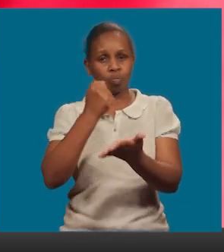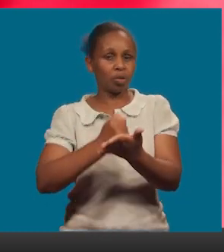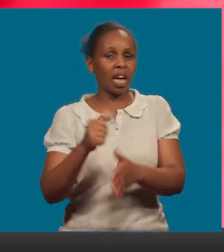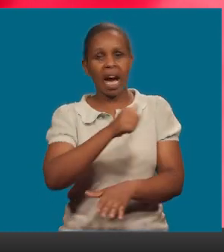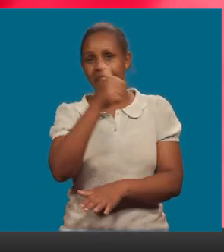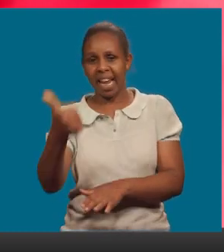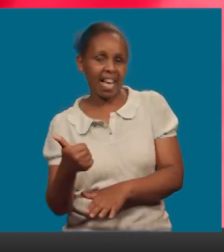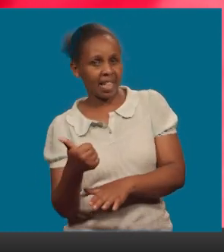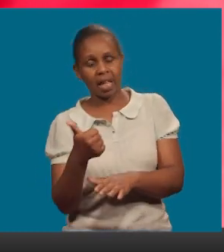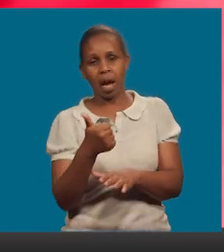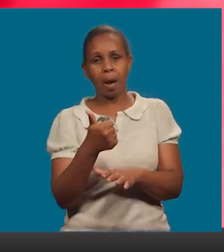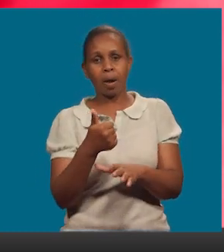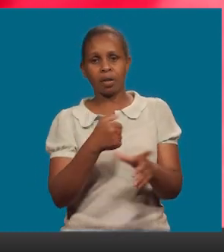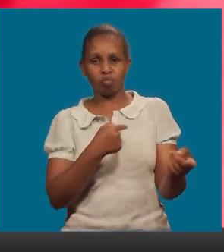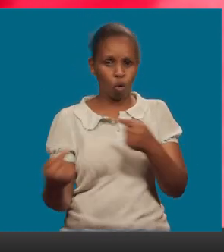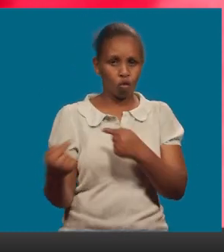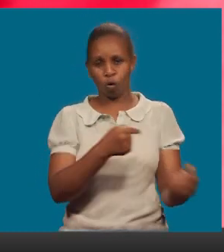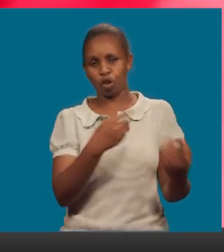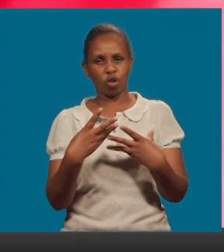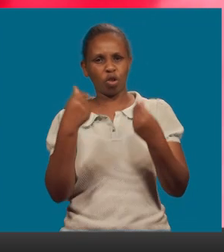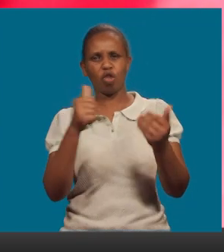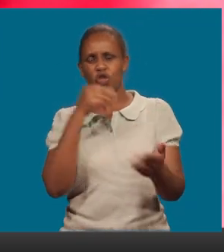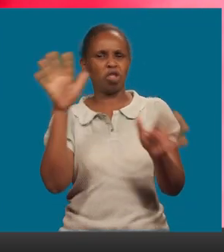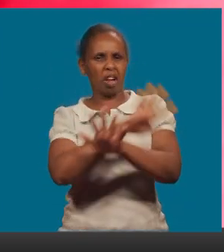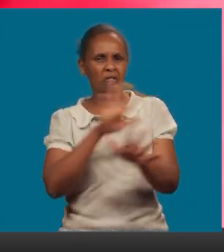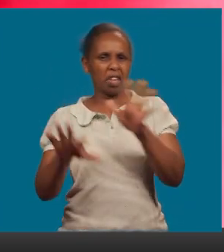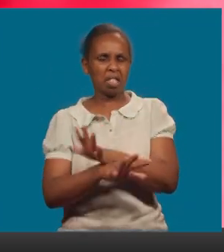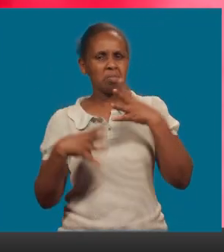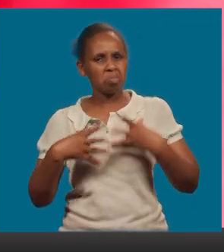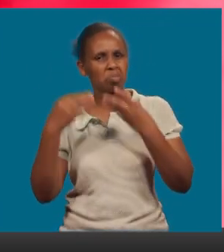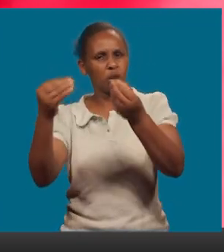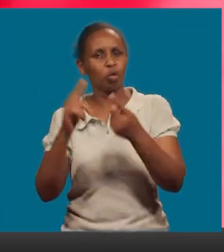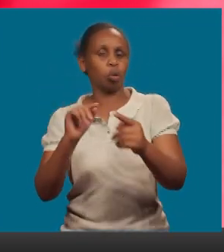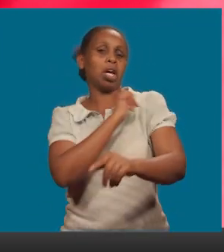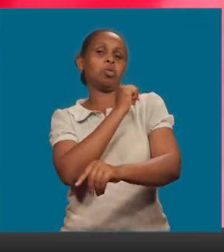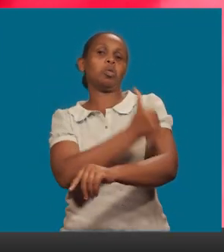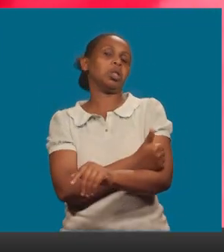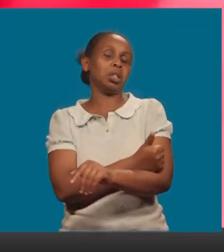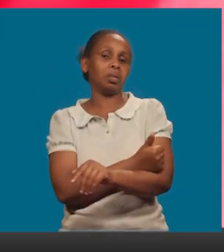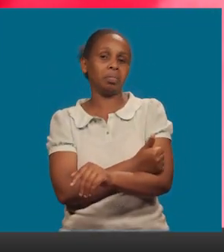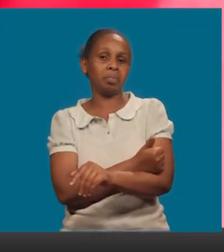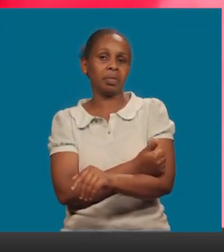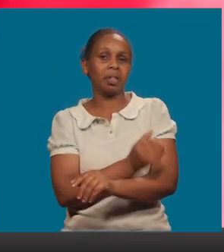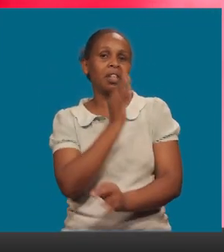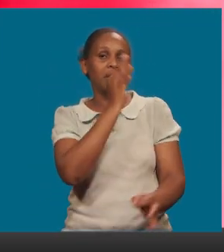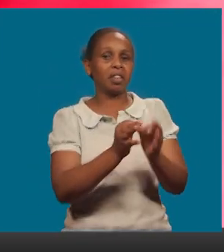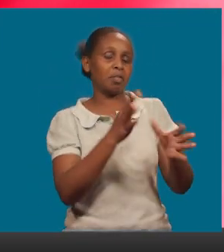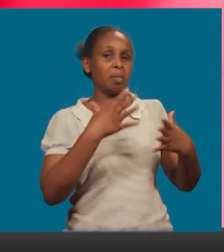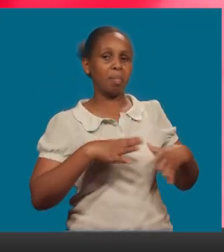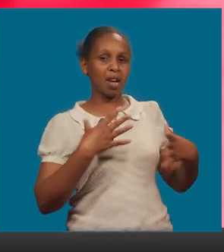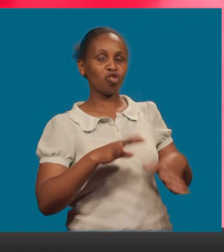for alternative dispute resolution. It's not everything that must be taken to the authorities. Kama